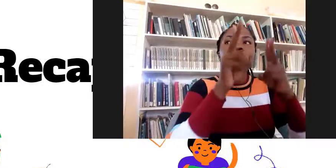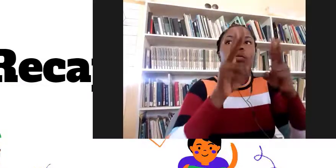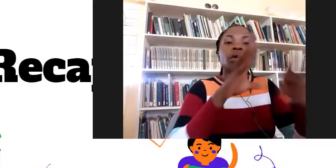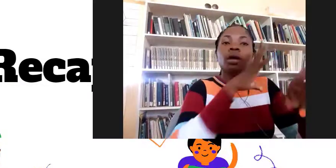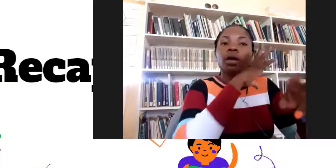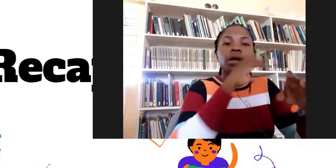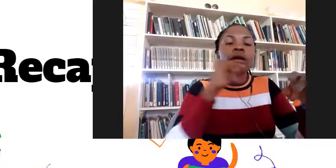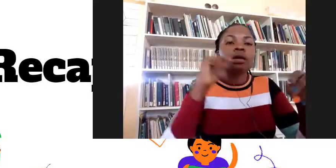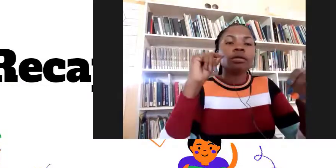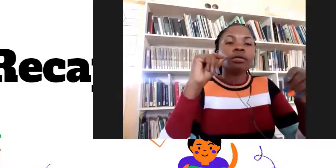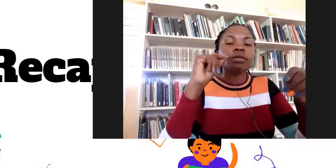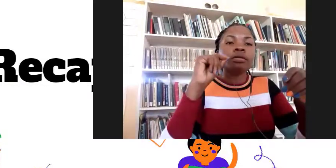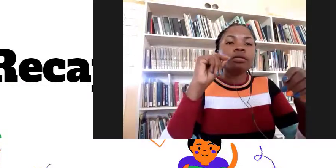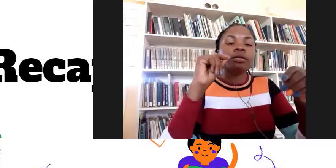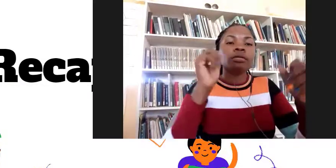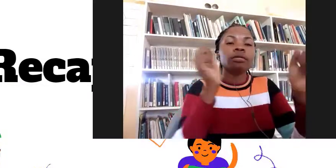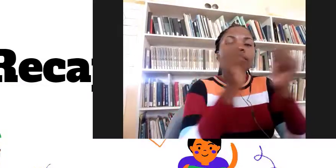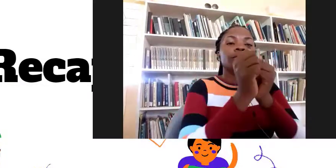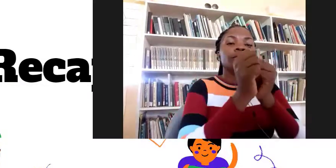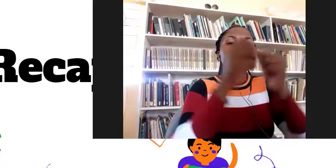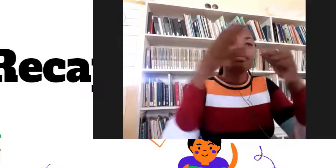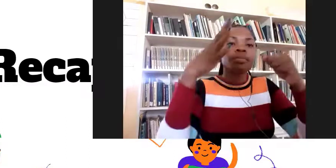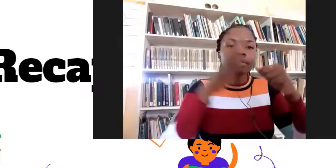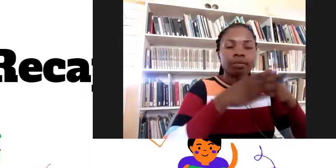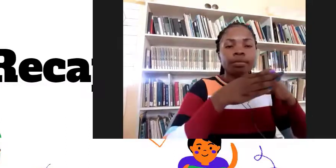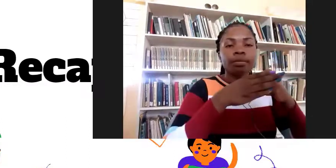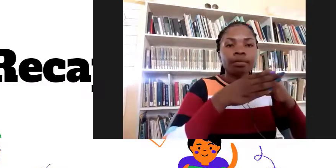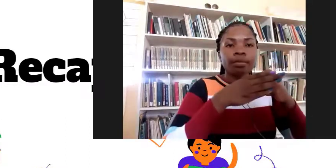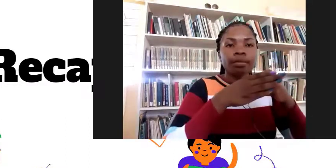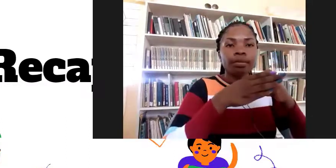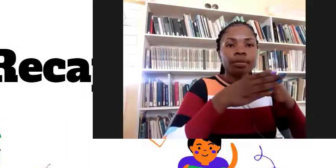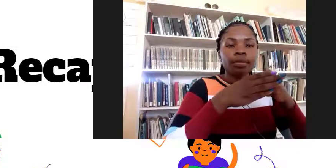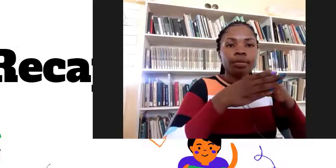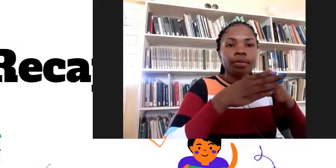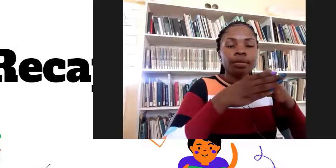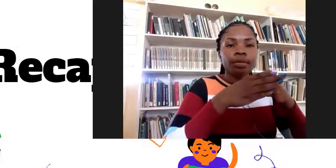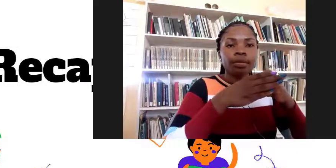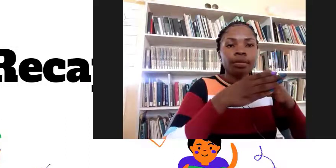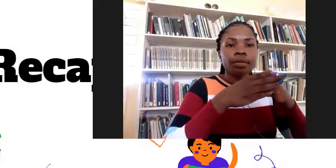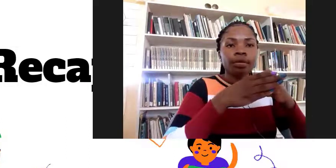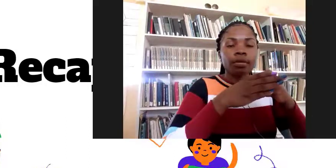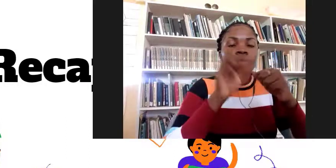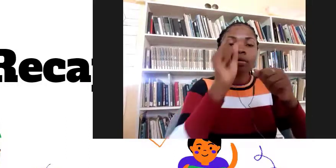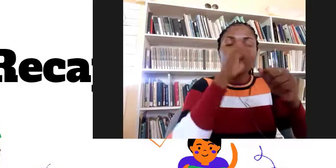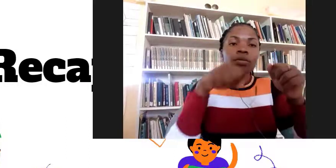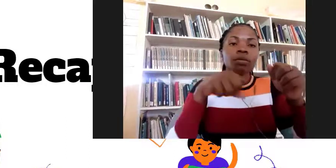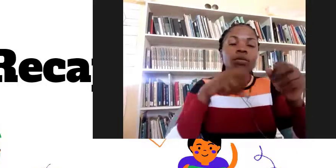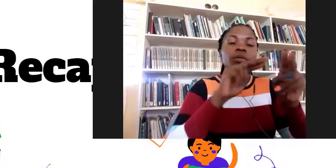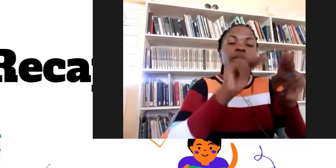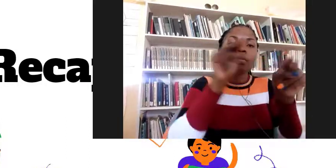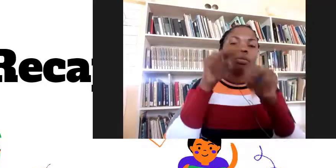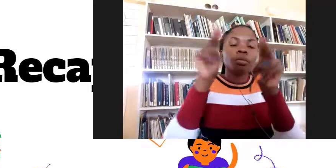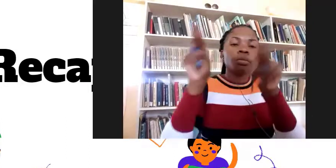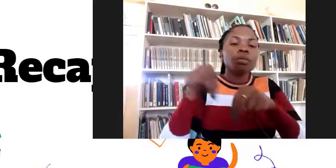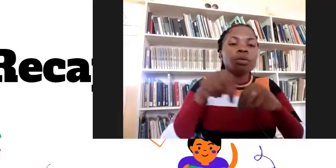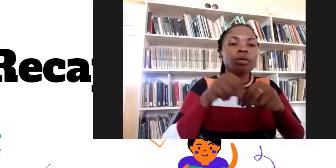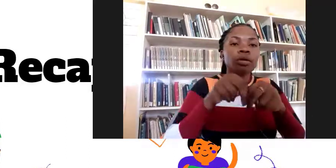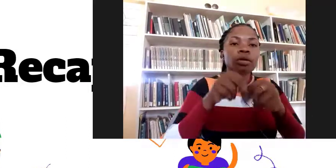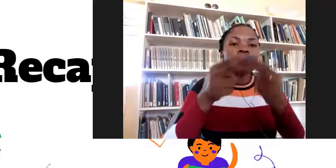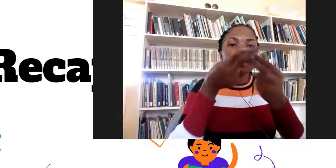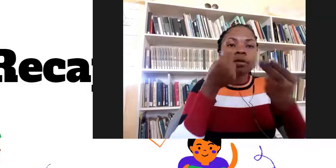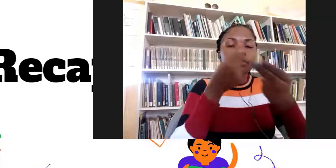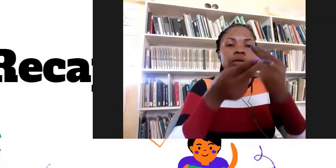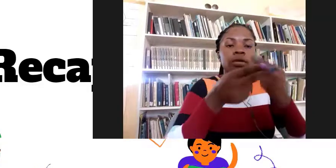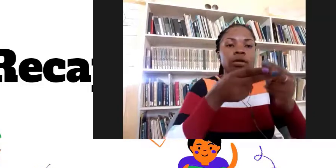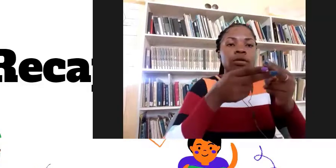Russian multiplication and the modern way of multiplication, we've got the same answer.